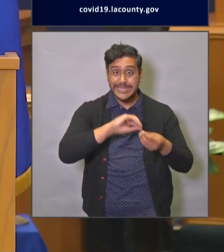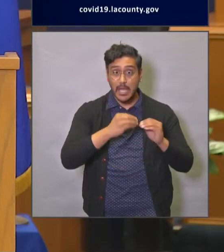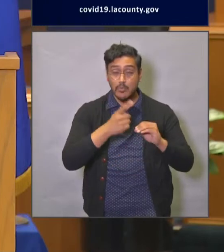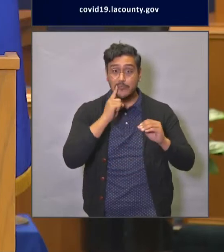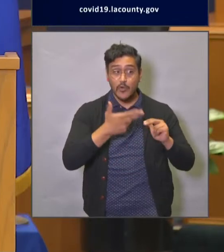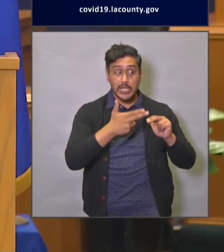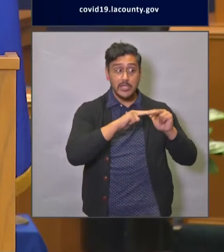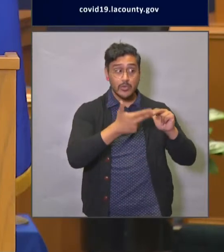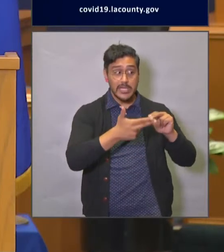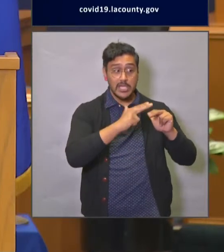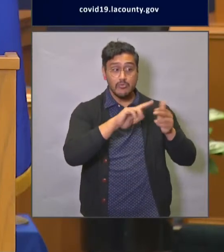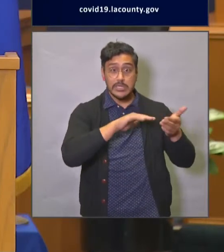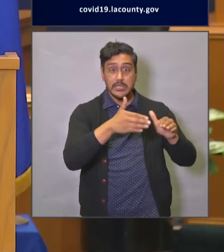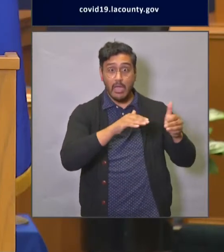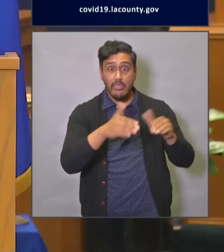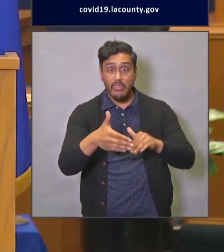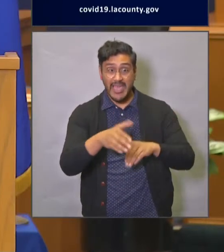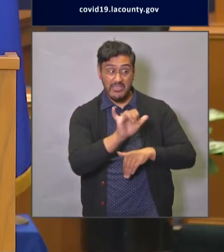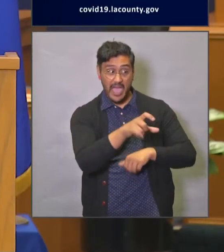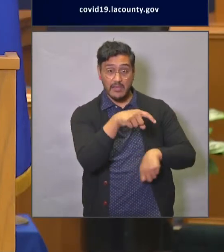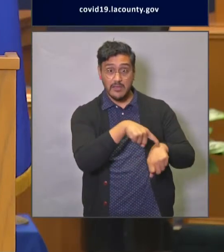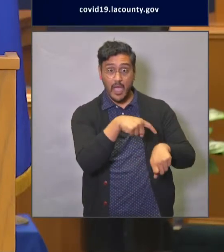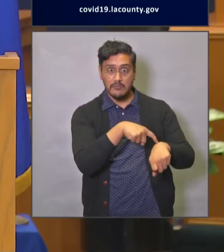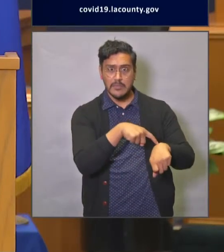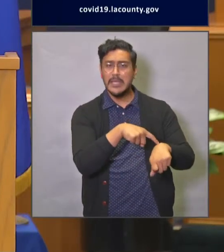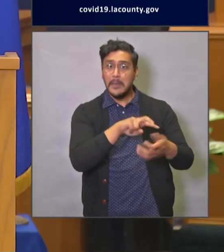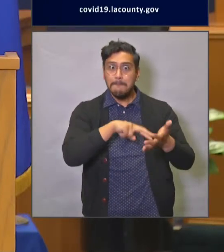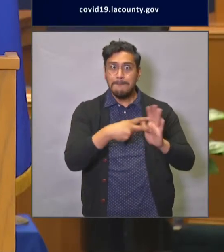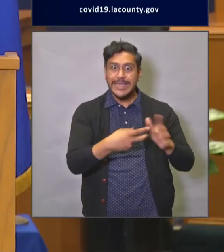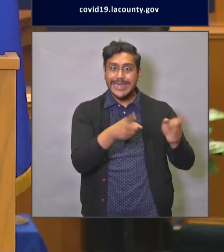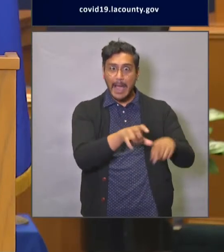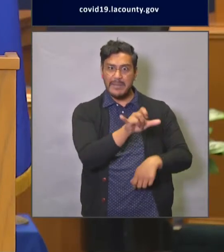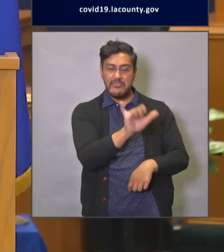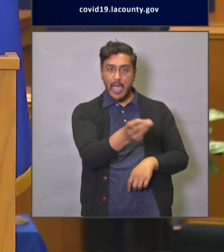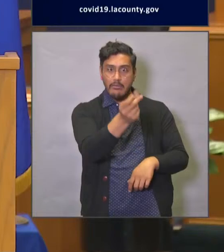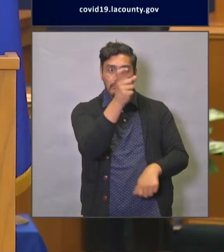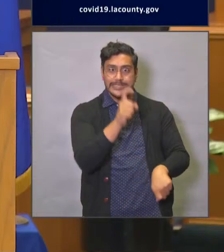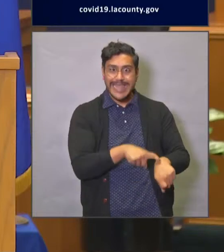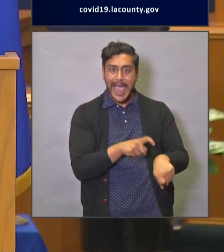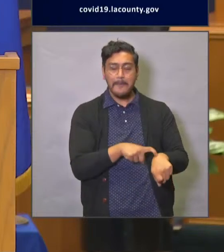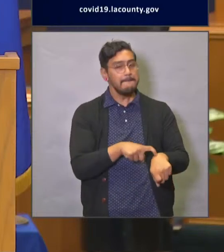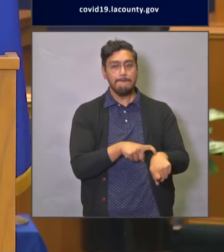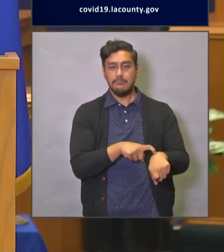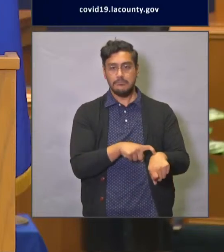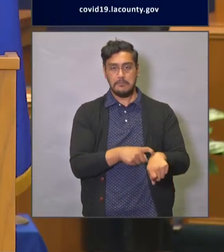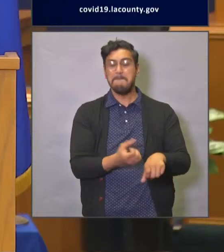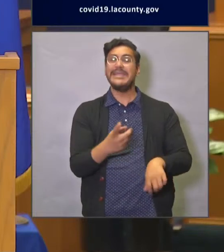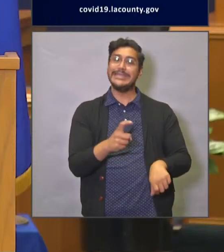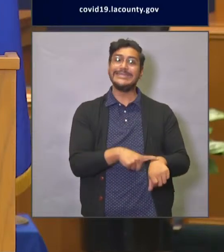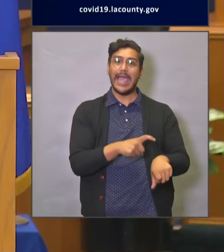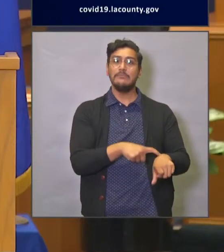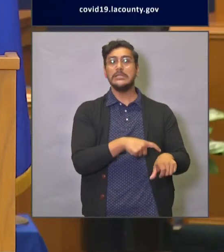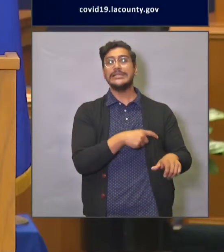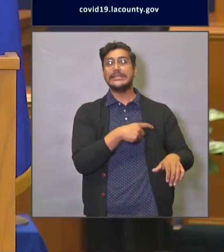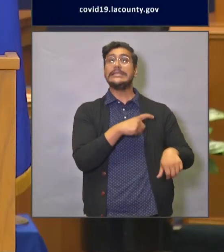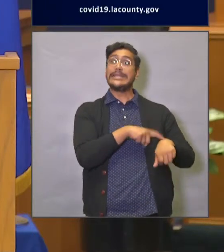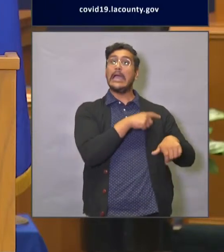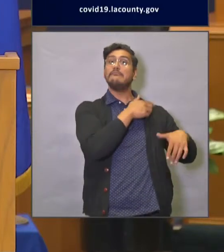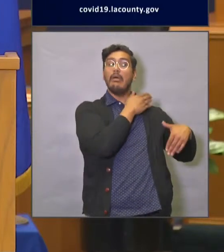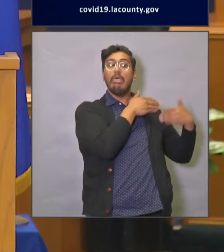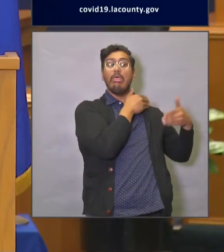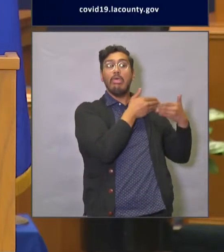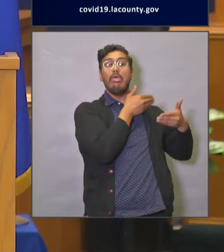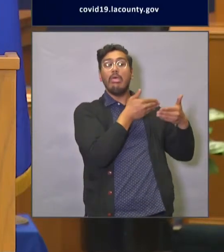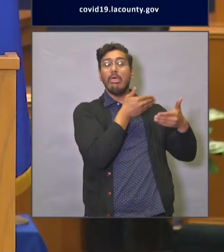particular point in time doesn't necessarily mean that the deaths happen on that day. Oftentimes, it takes a while to confirm that it's a death associated